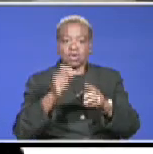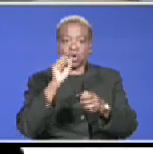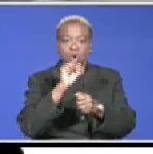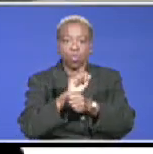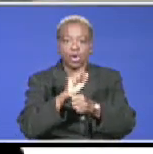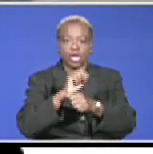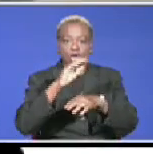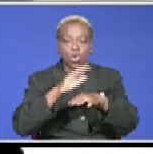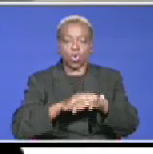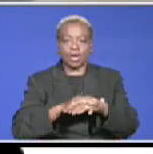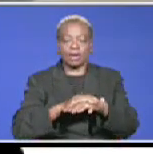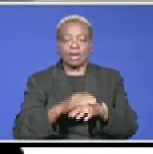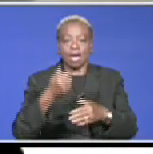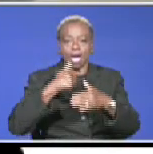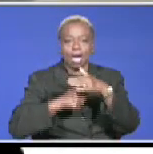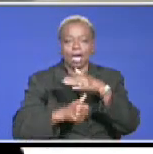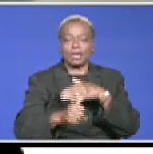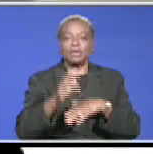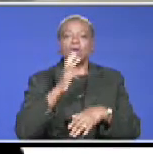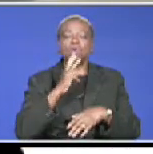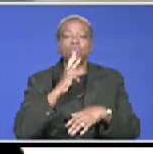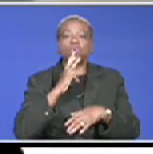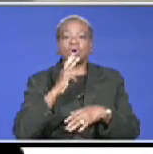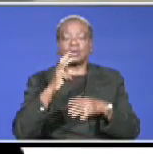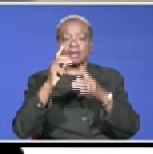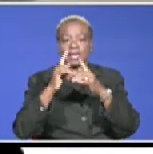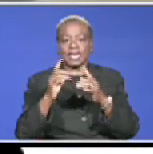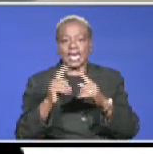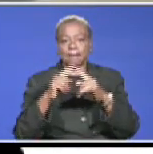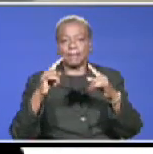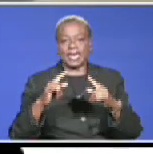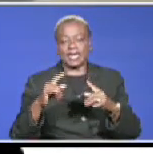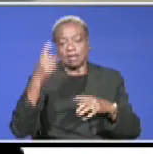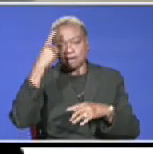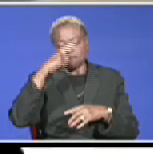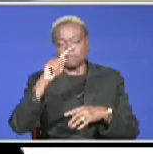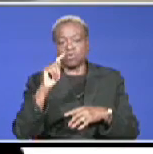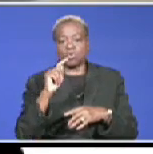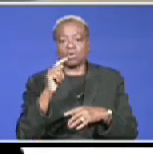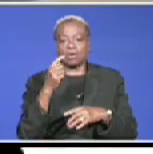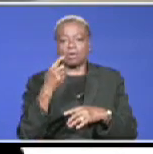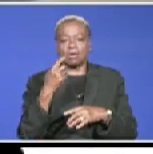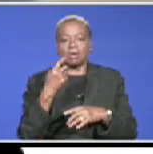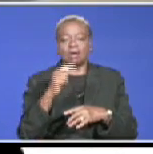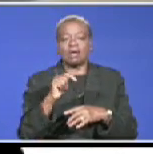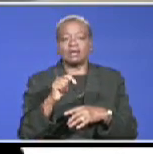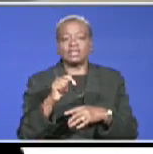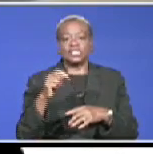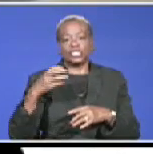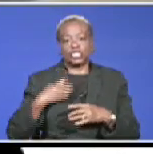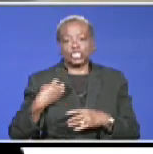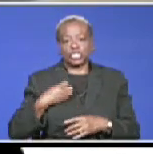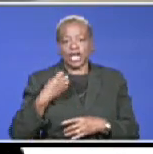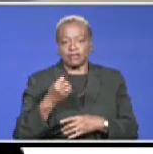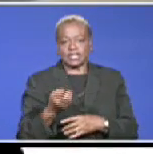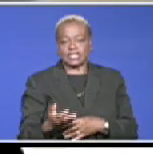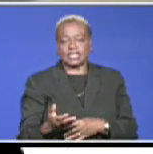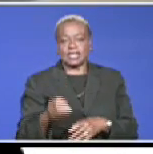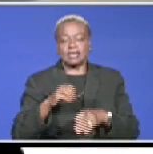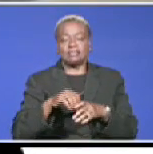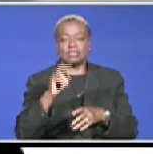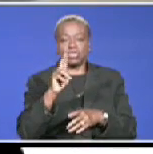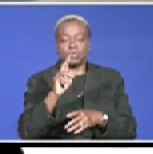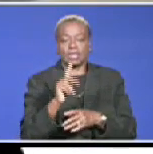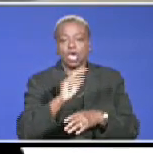an underwater campaign for a charity community called Karmagawa, and they did a collaboration with a clothing company in the UK. And